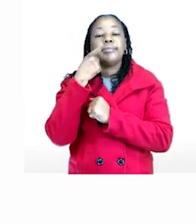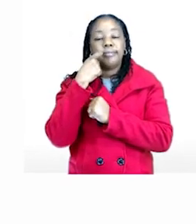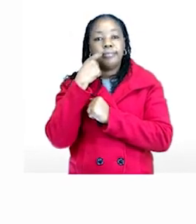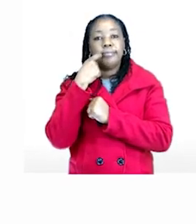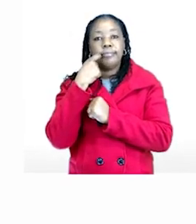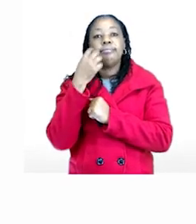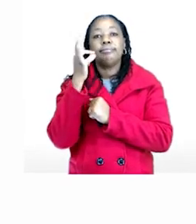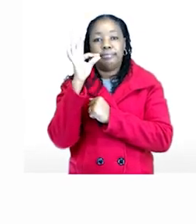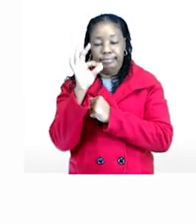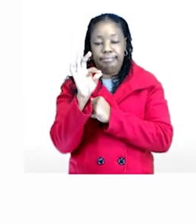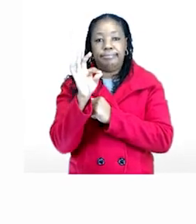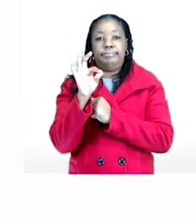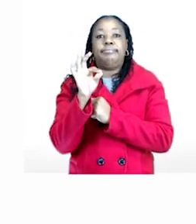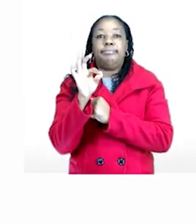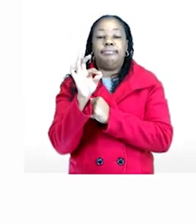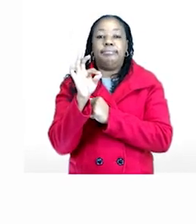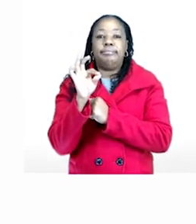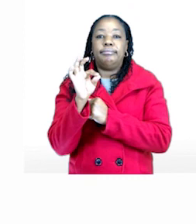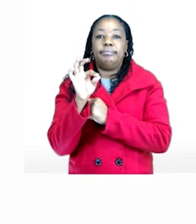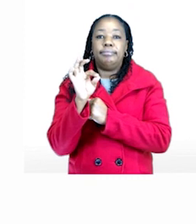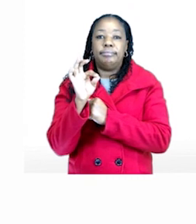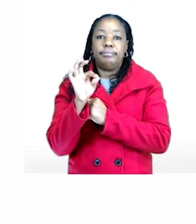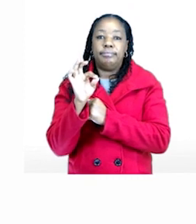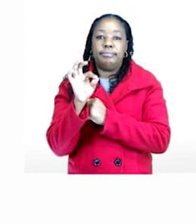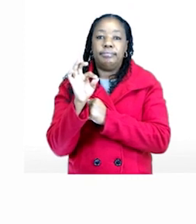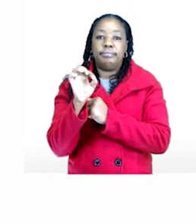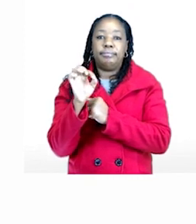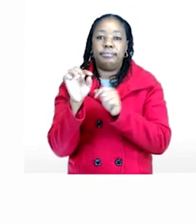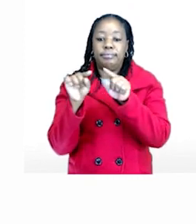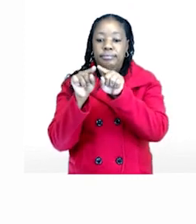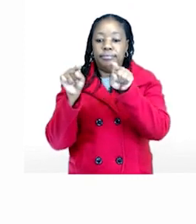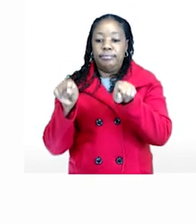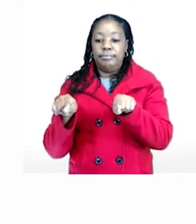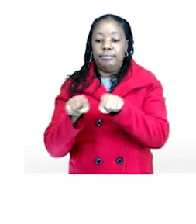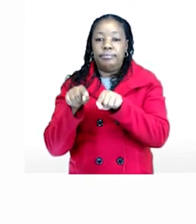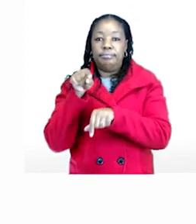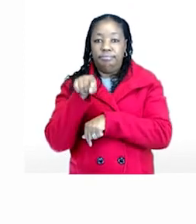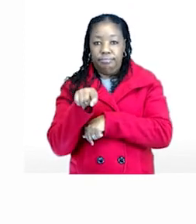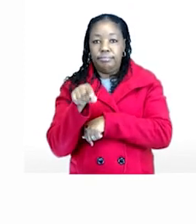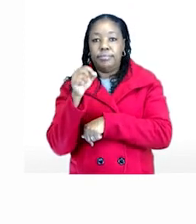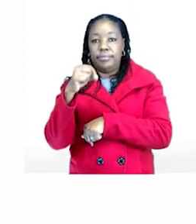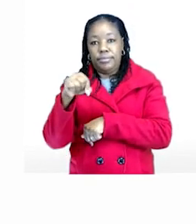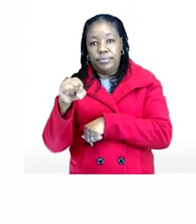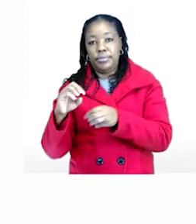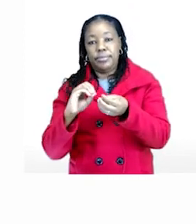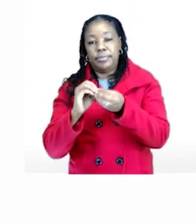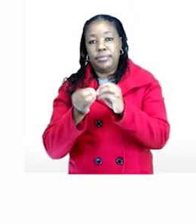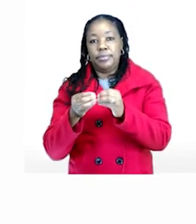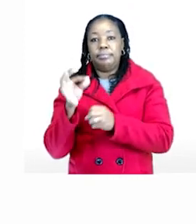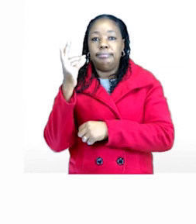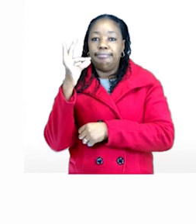done. If you have found the number of fish, I would like you to write the number in